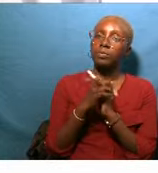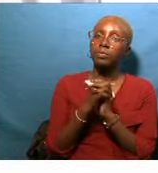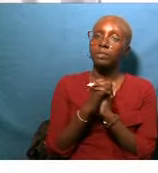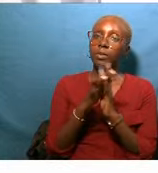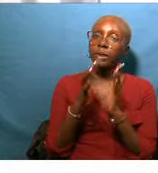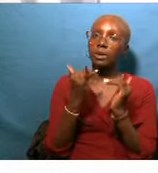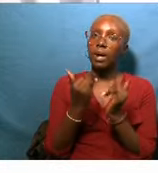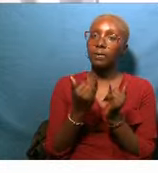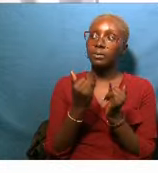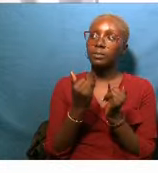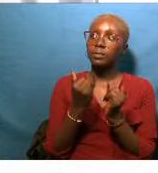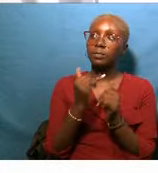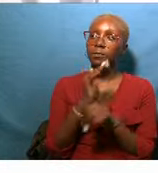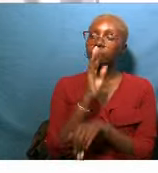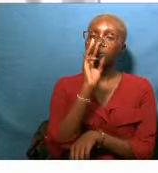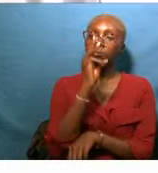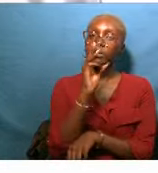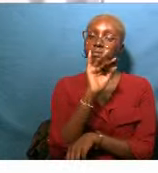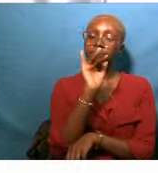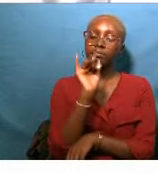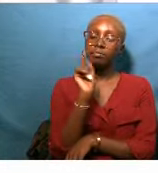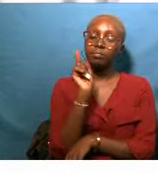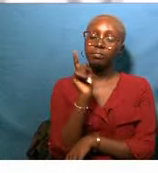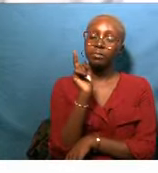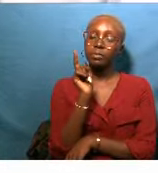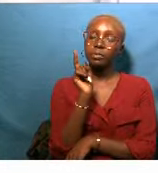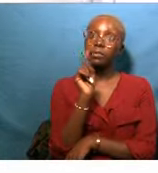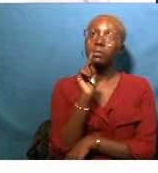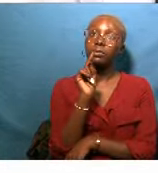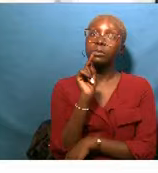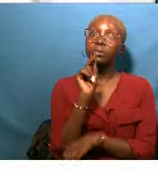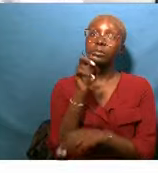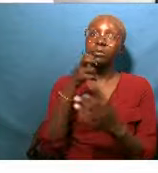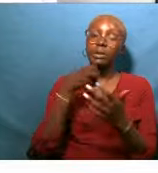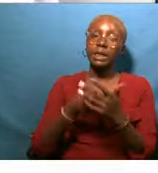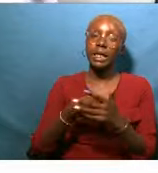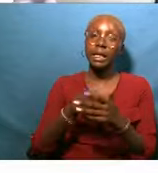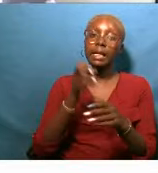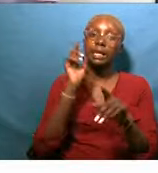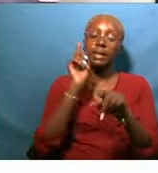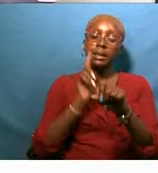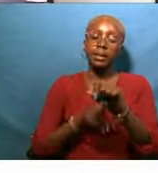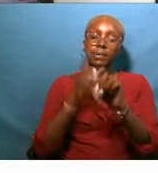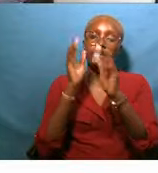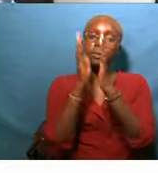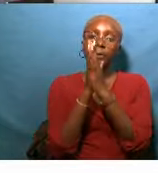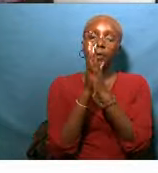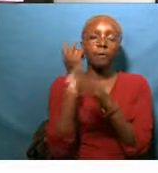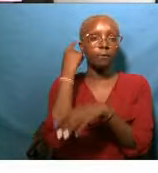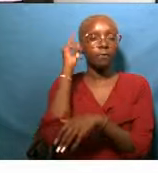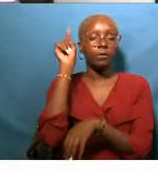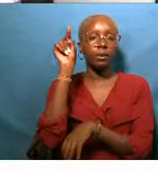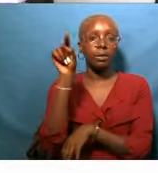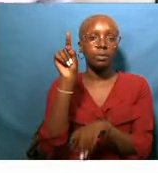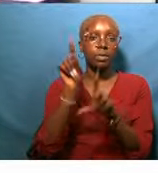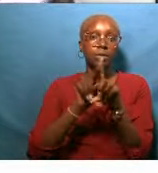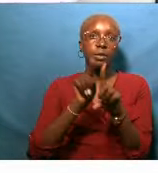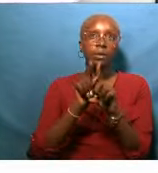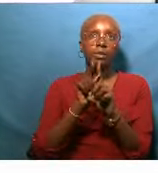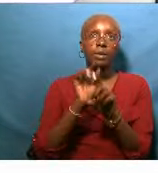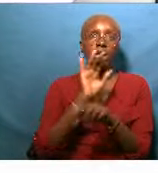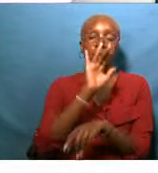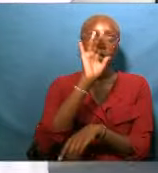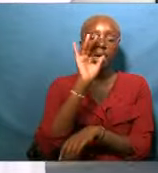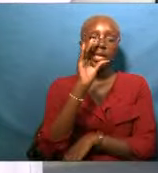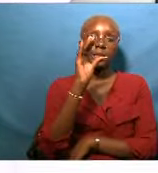So I will ask him and Celine just to kneel as we pray. We'll pray for him, and then I'll ask the